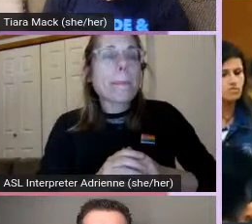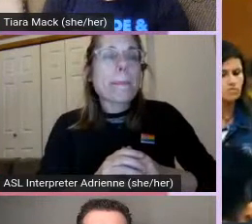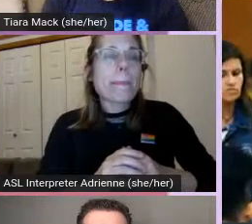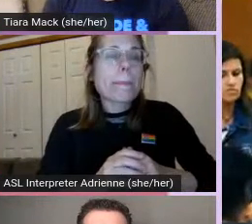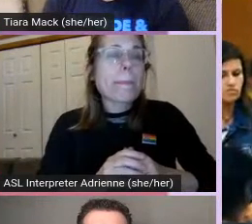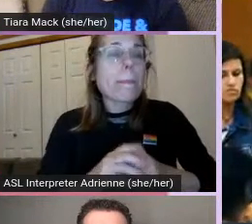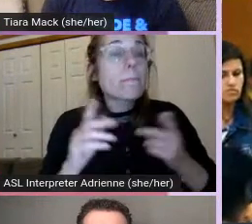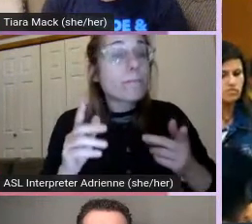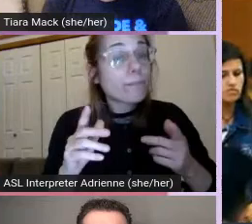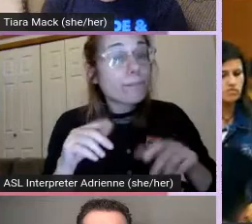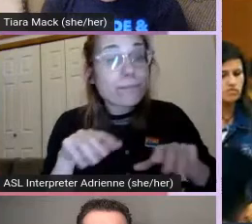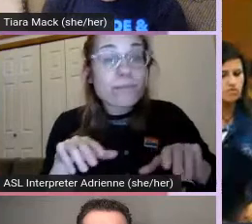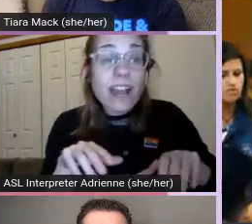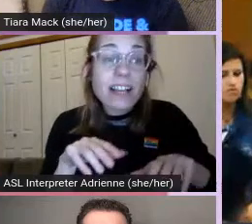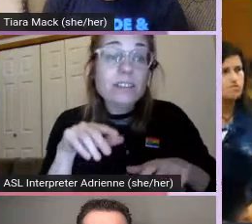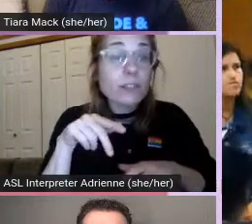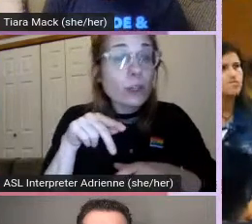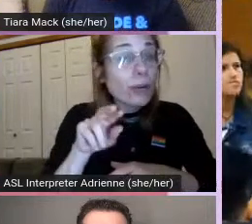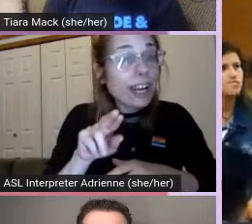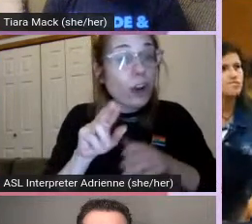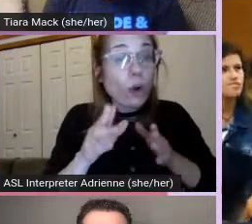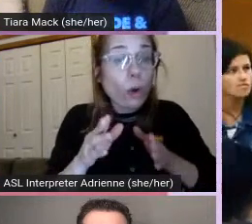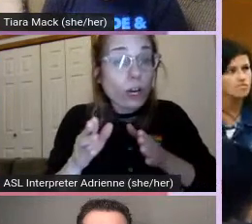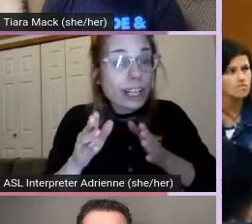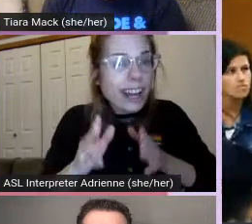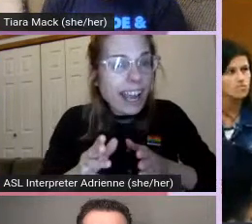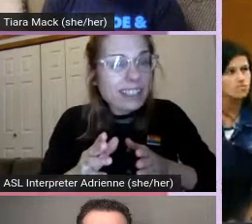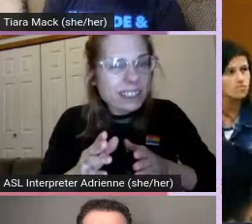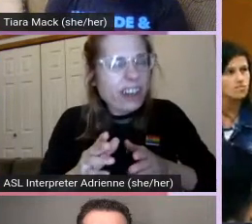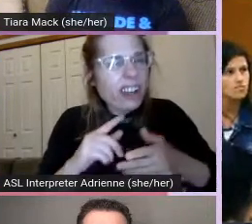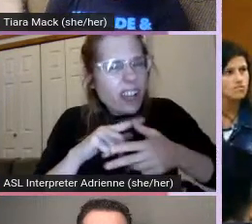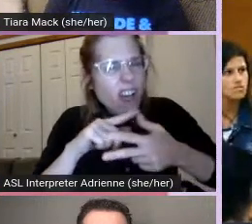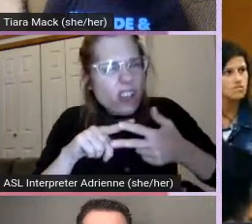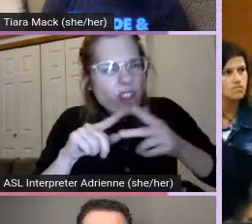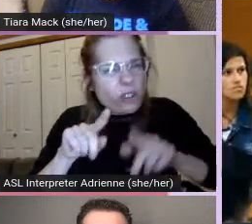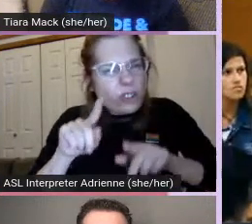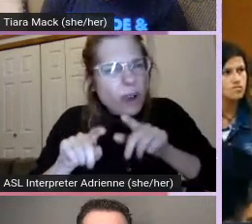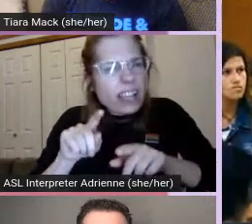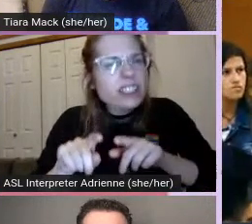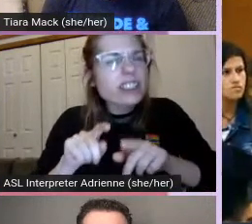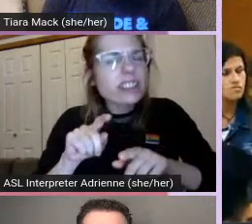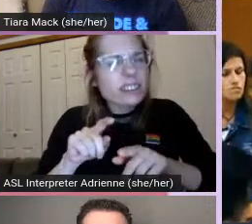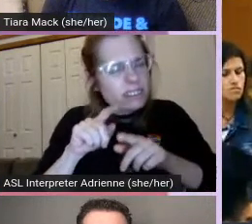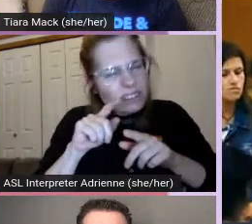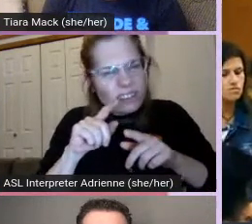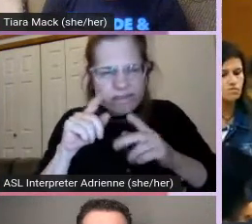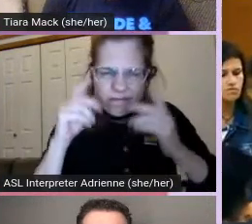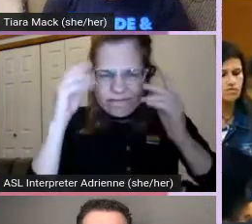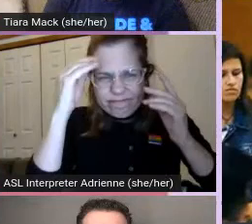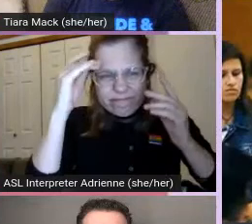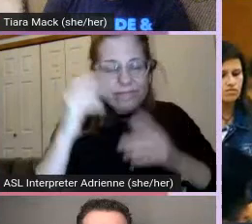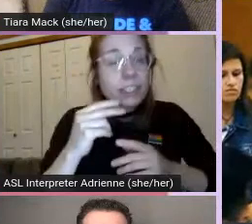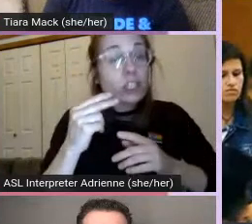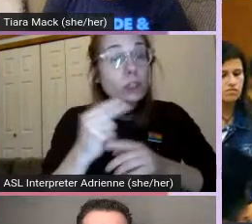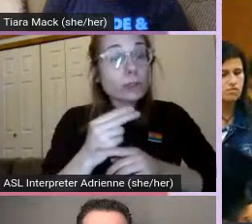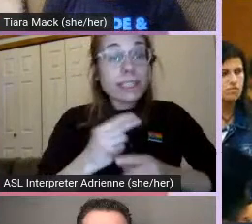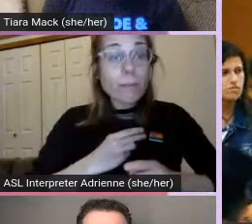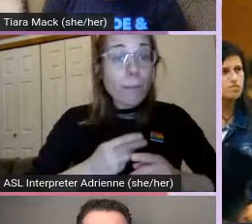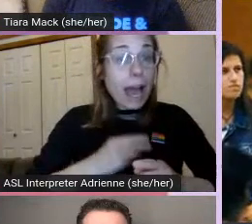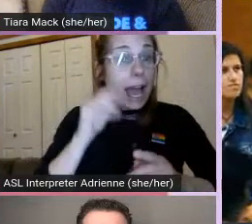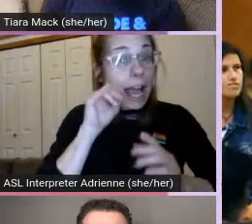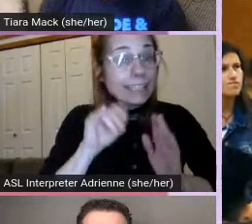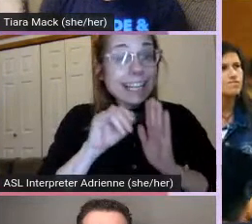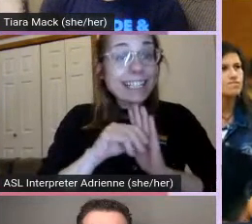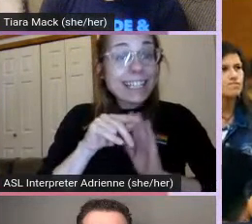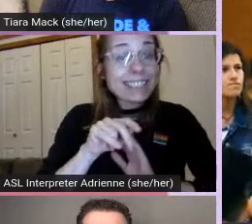organizer have been able to comfortably navigate using my own story as a queer person who has needed to rely on reproductive health